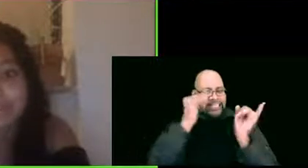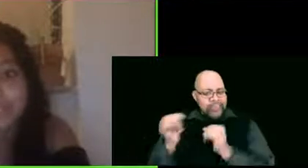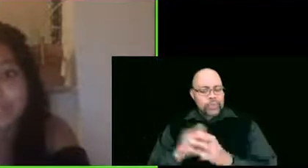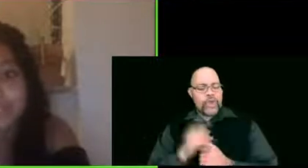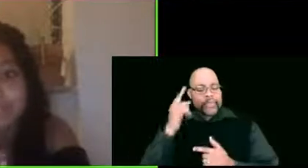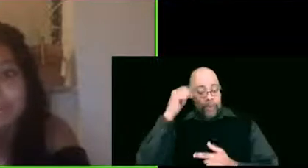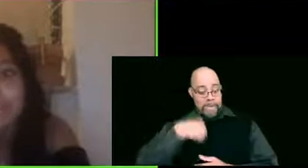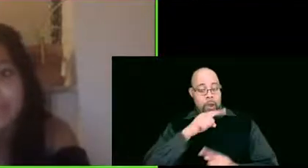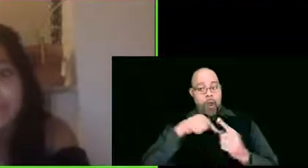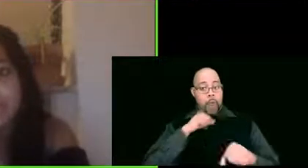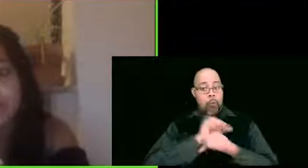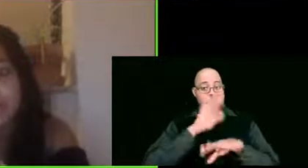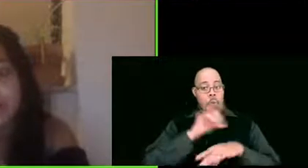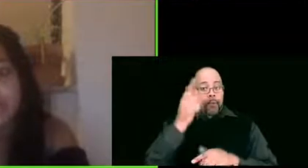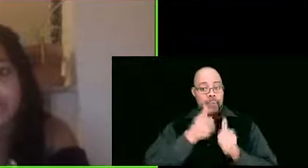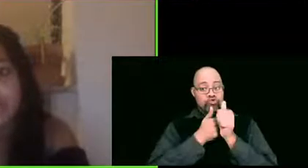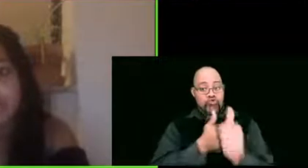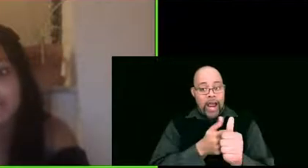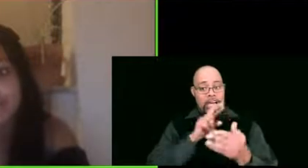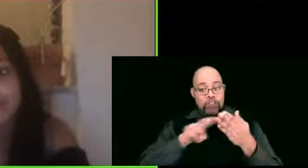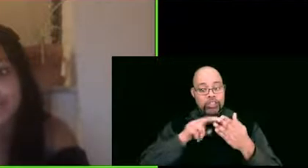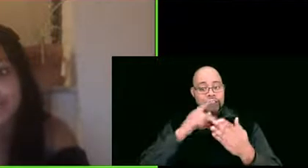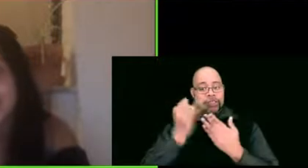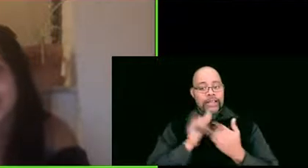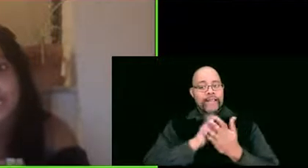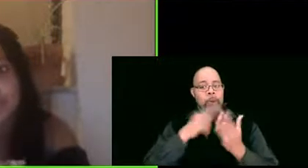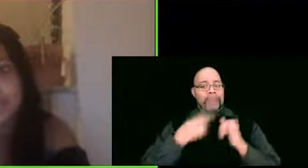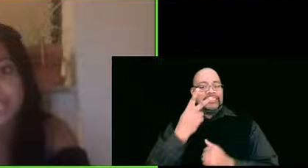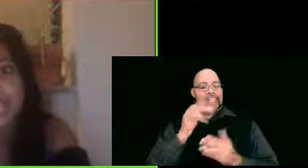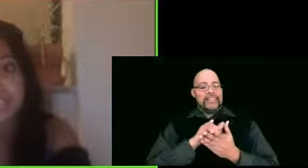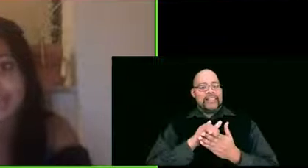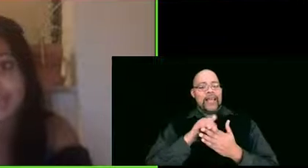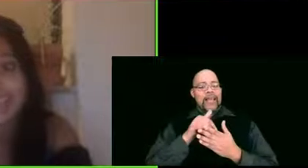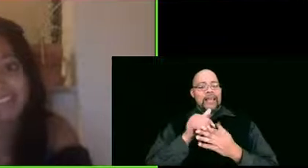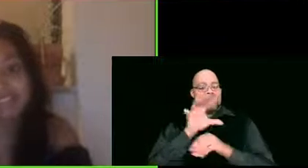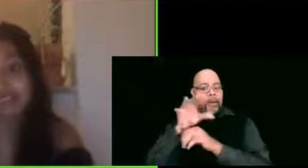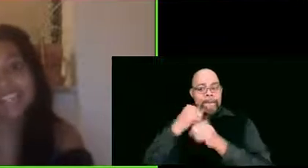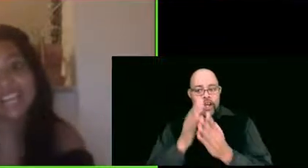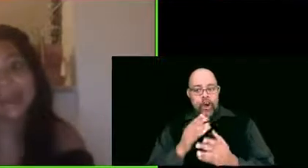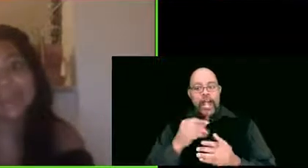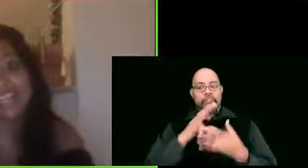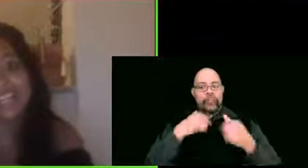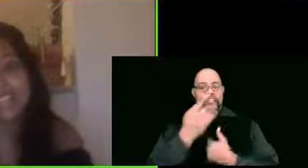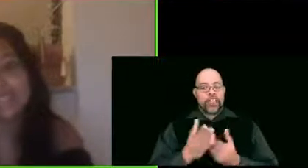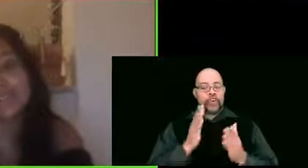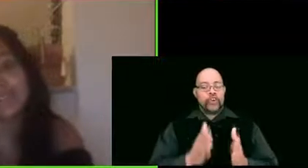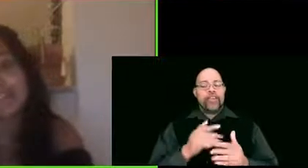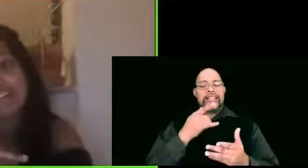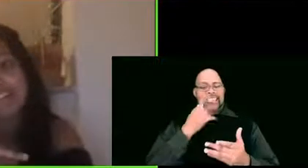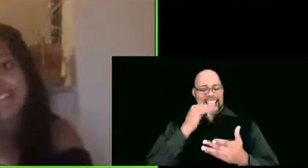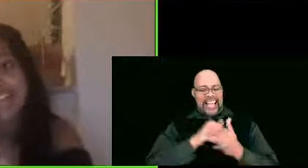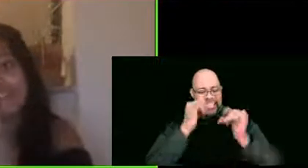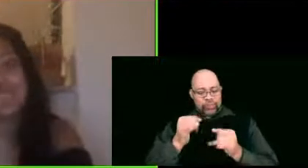all the different individuals. And I think for me, when I'm working on one of those tracking research projects, that's what I'm seeing as a filmmaker and as a storyteller. I'm seeing the